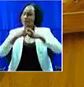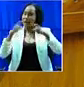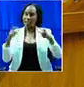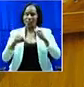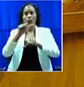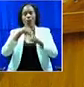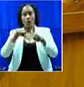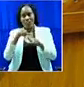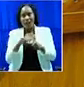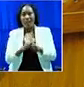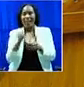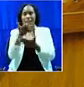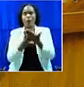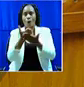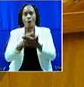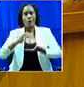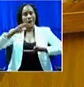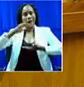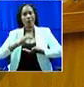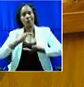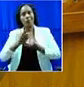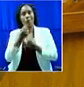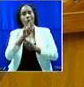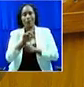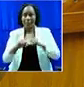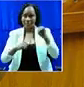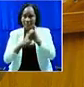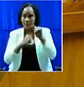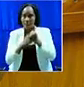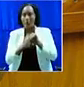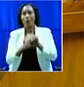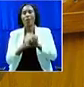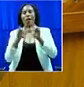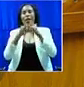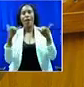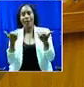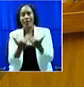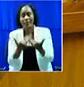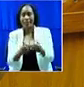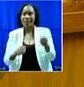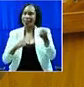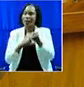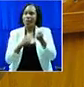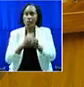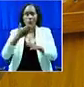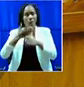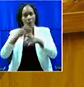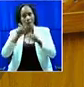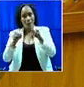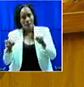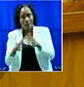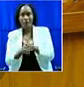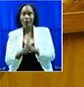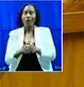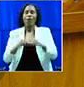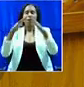package to support companies, to support workers, households, and individuals in